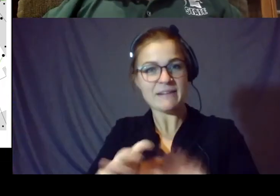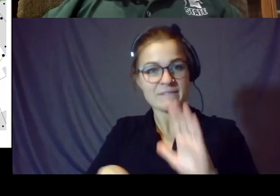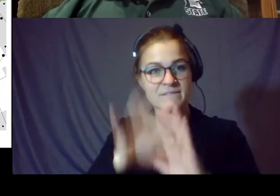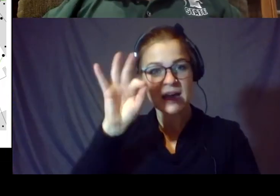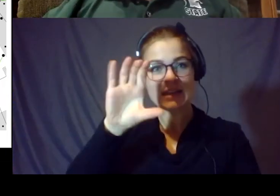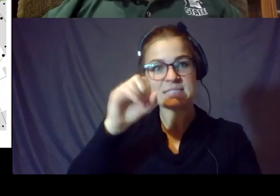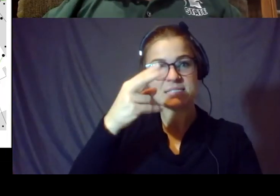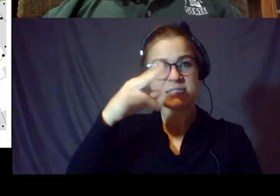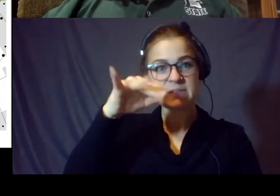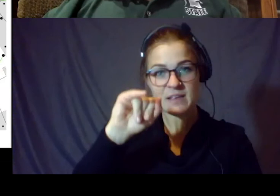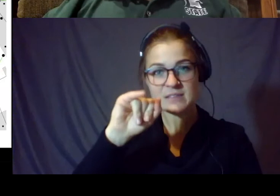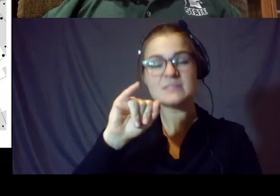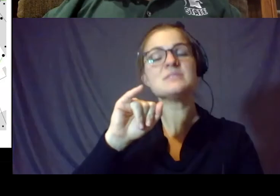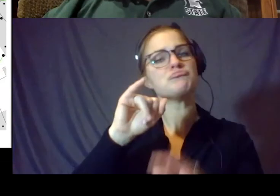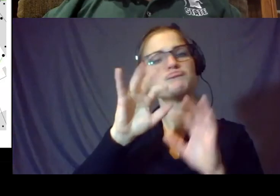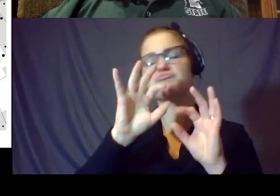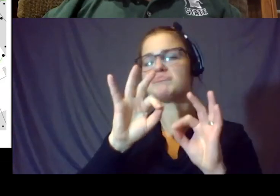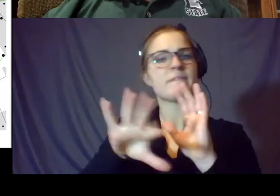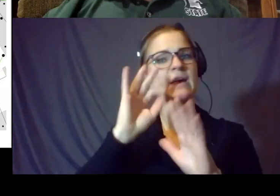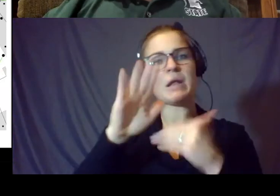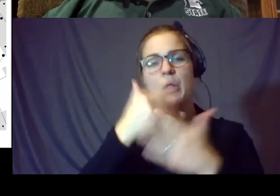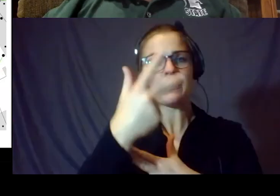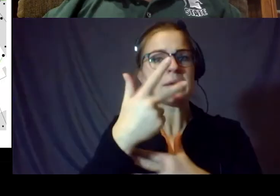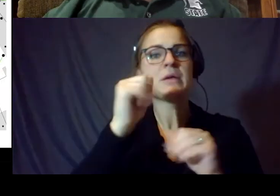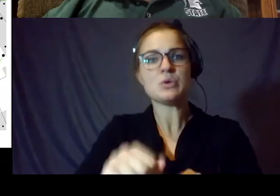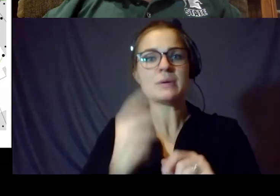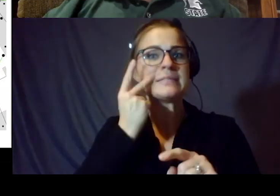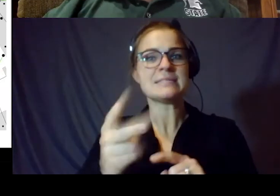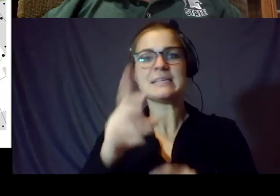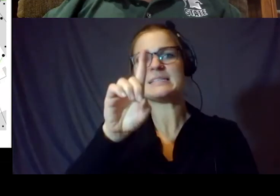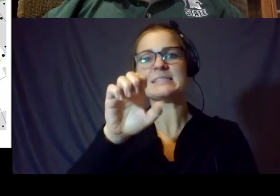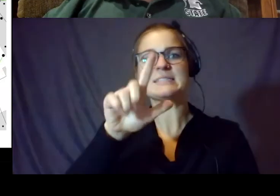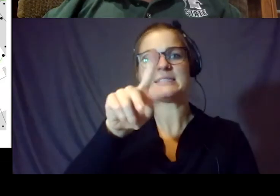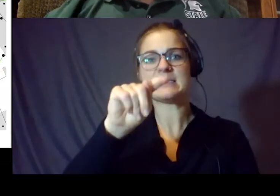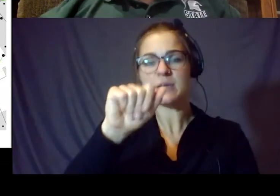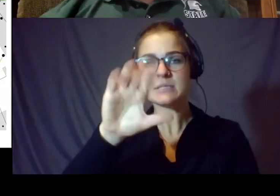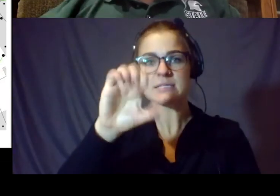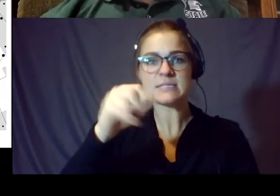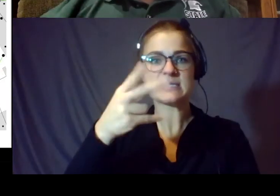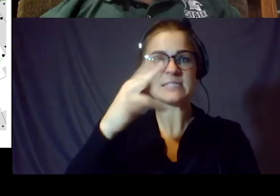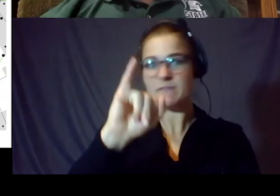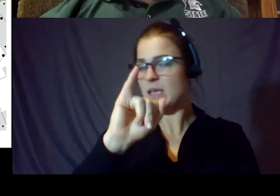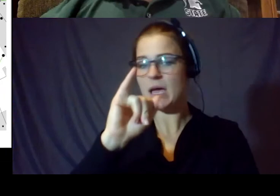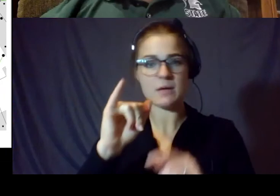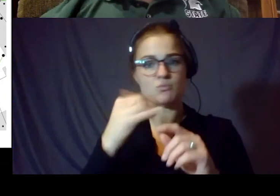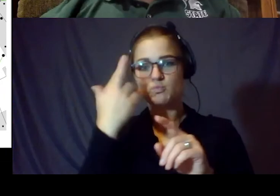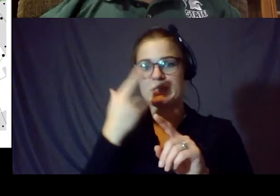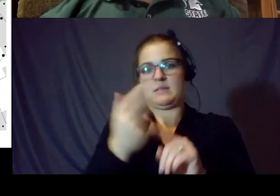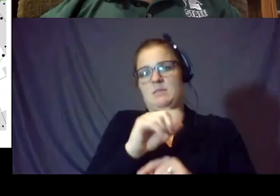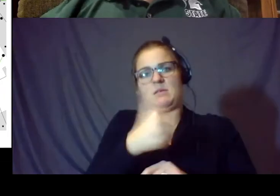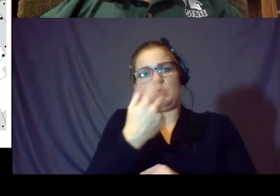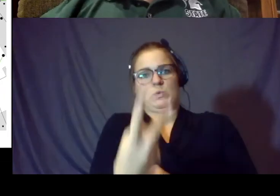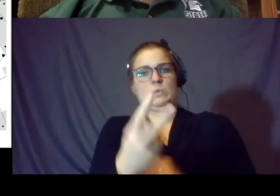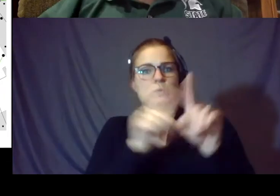can just look at the three of them and you will know where Delta Cephei is in terms of brightness because you've got these two stars right next to it to compare it